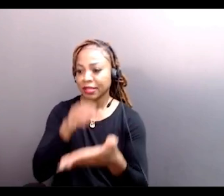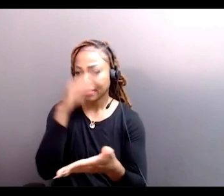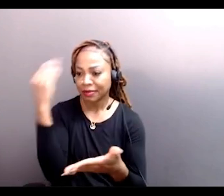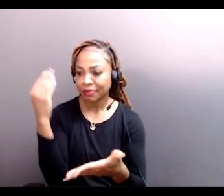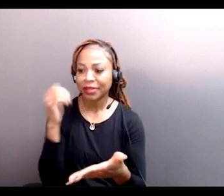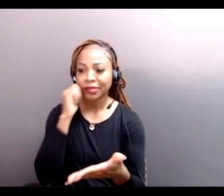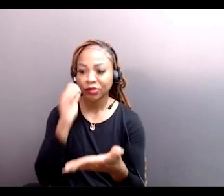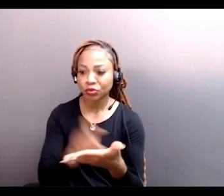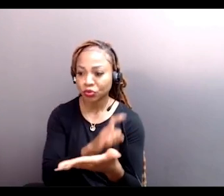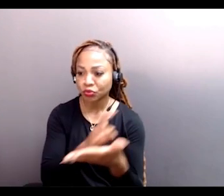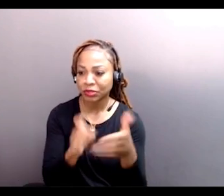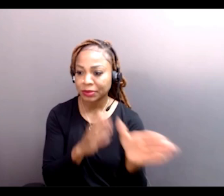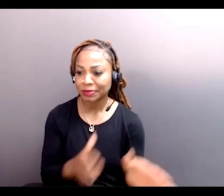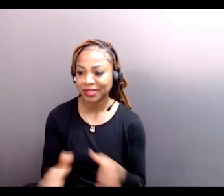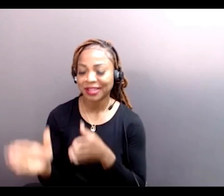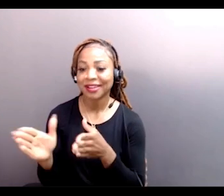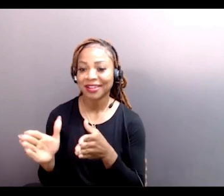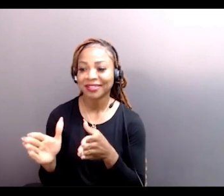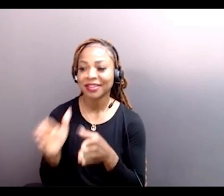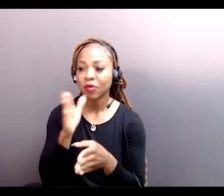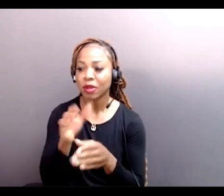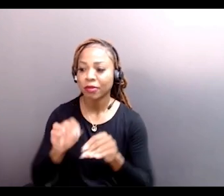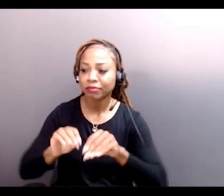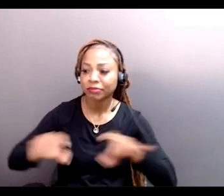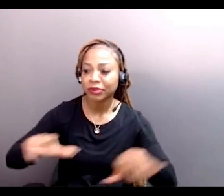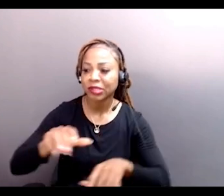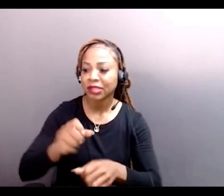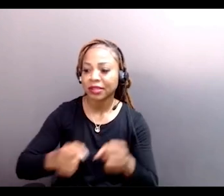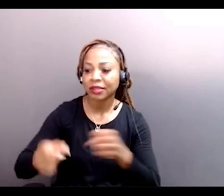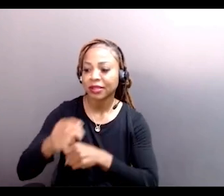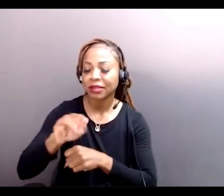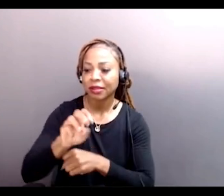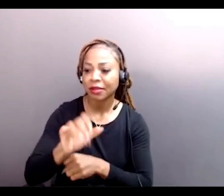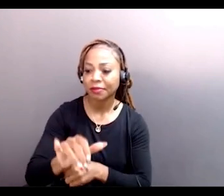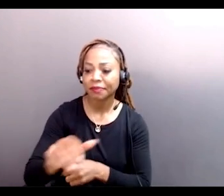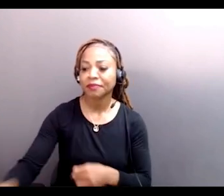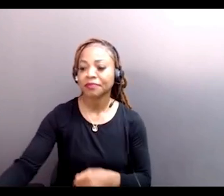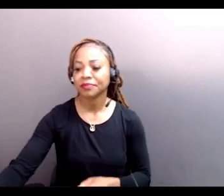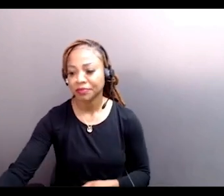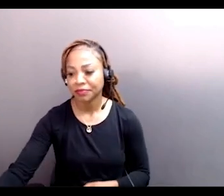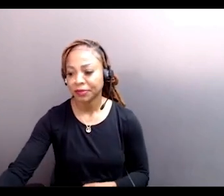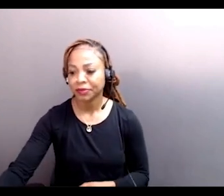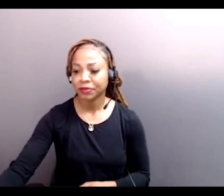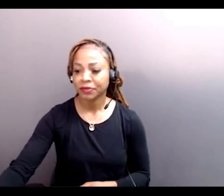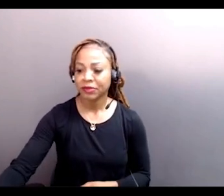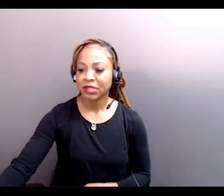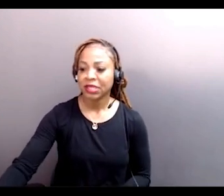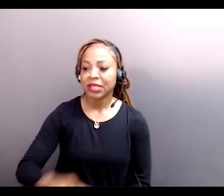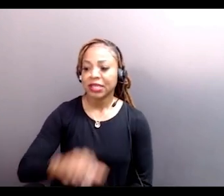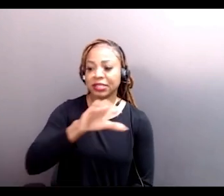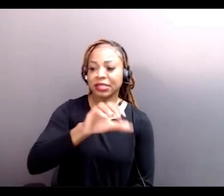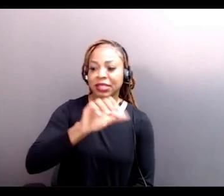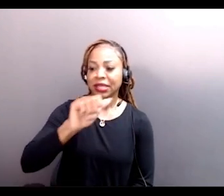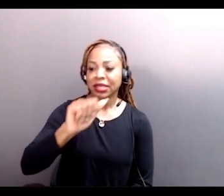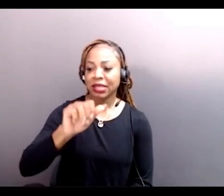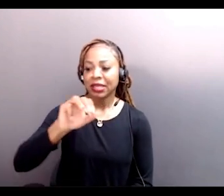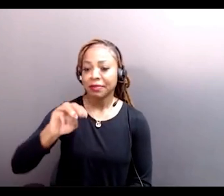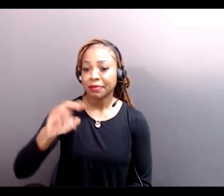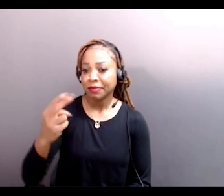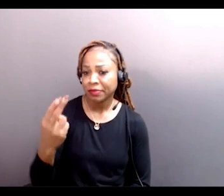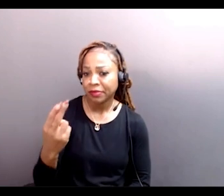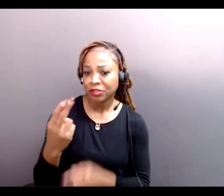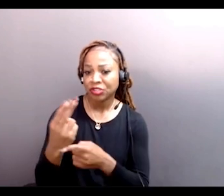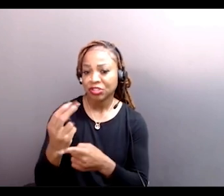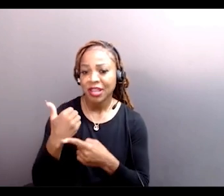from May. Next slide, please. The other deck. The Centers for Addictions and Mental Health, which again has an action plan